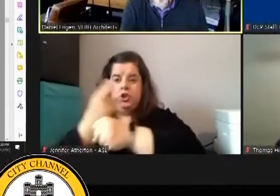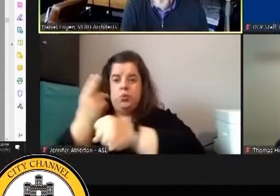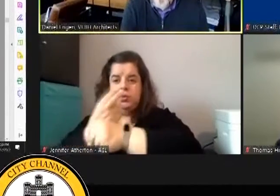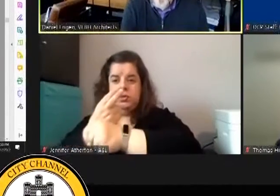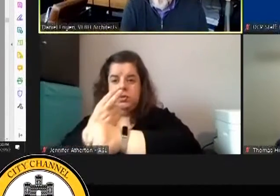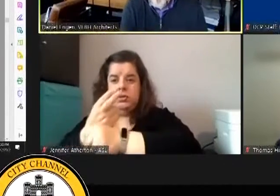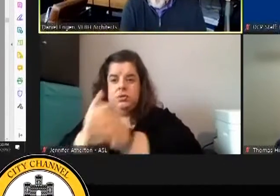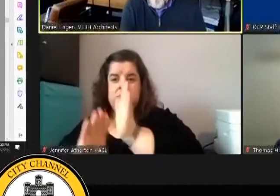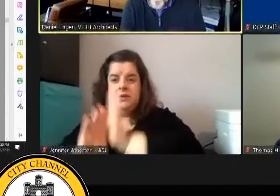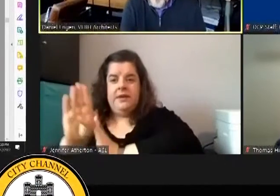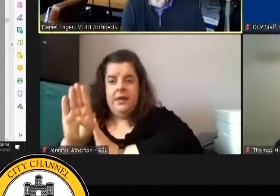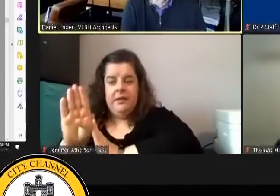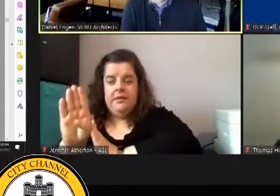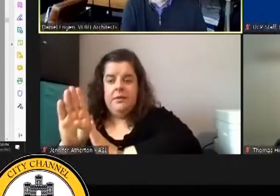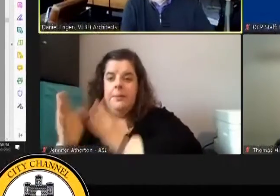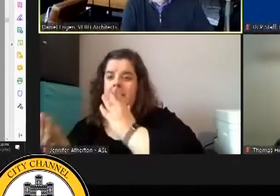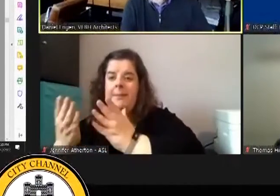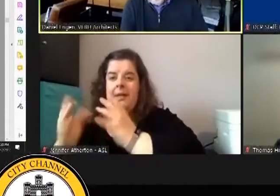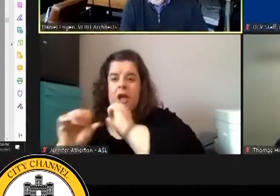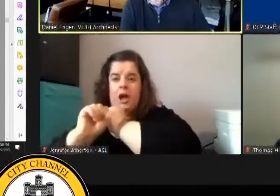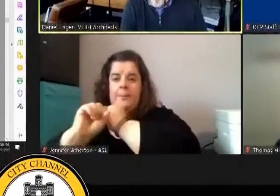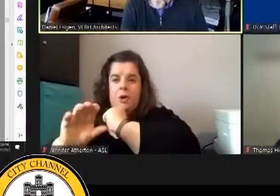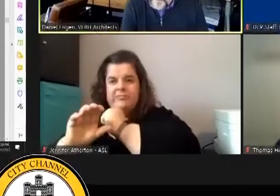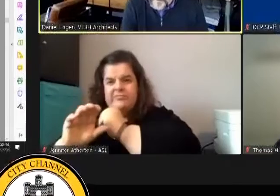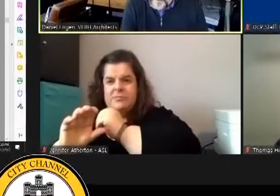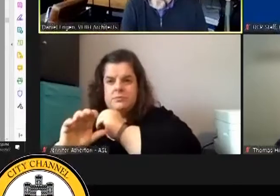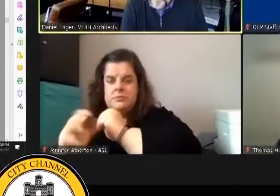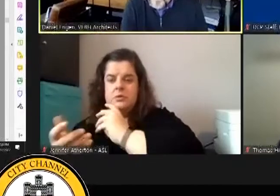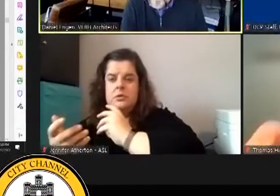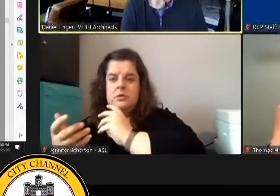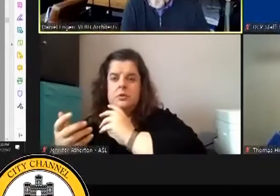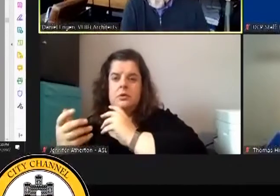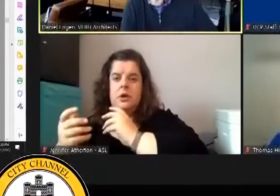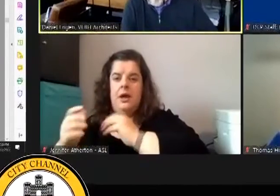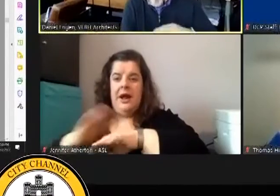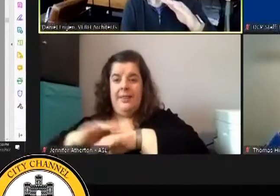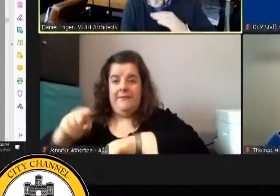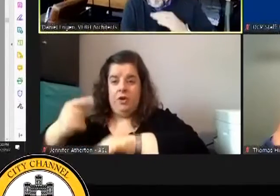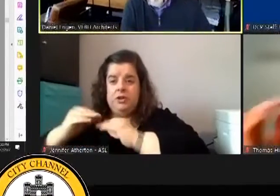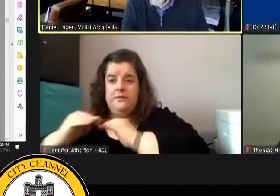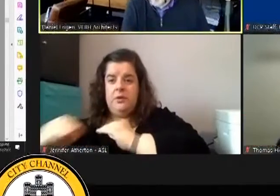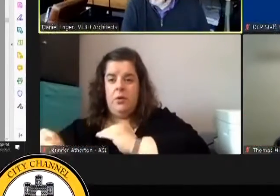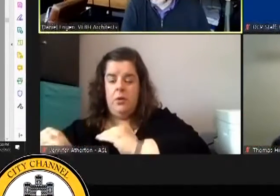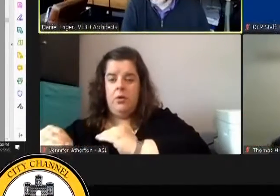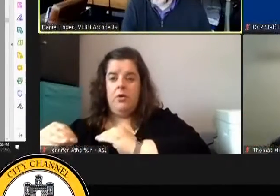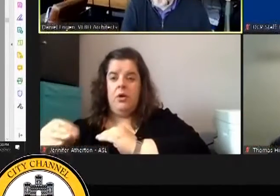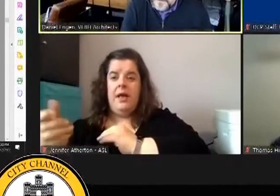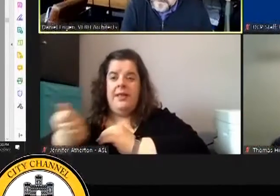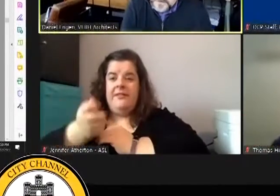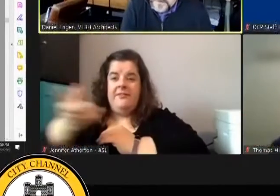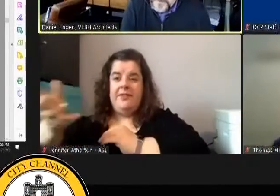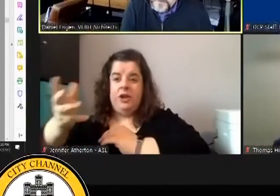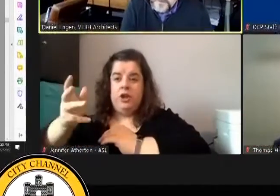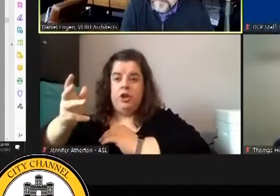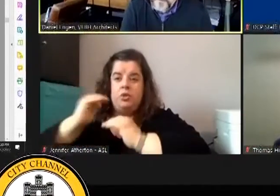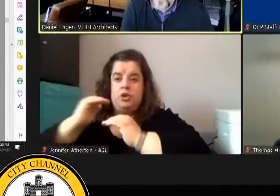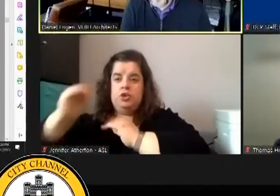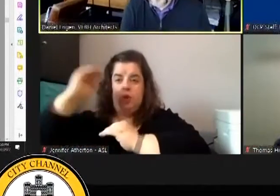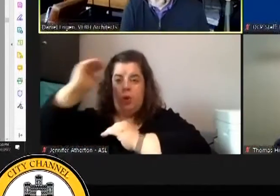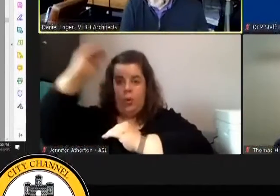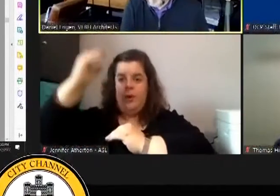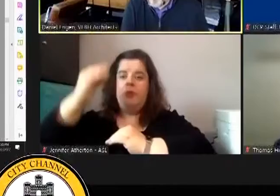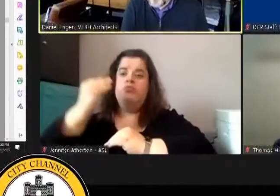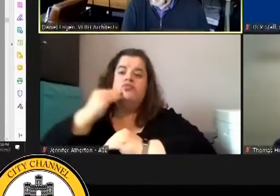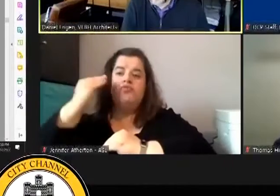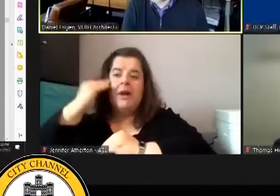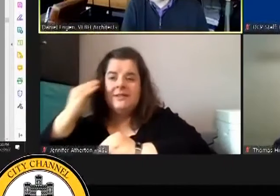possibly a commercial aspect on the first floor, and then multi-story residential that would serve the community